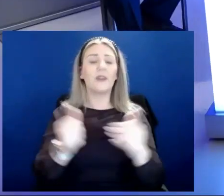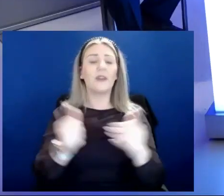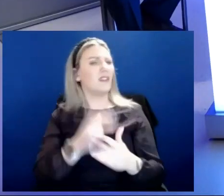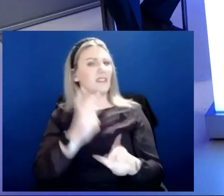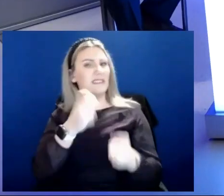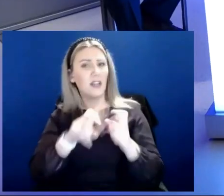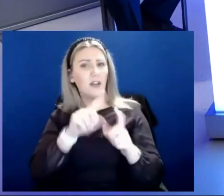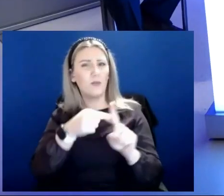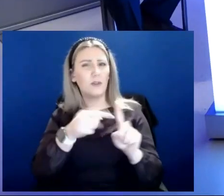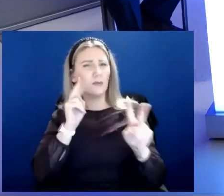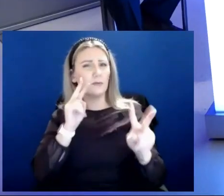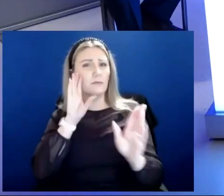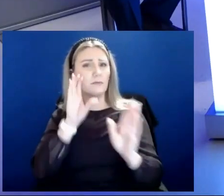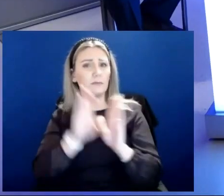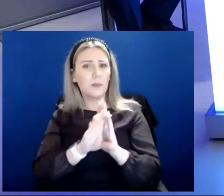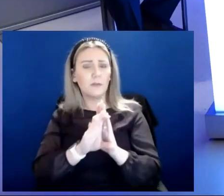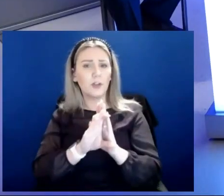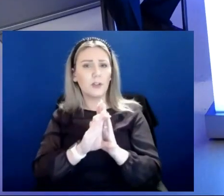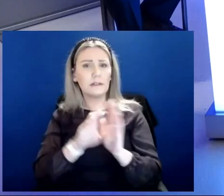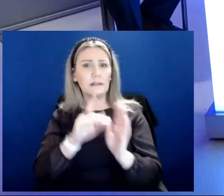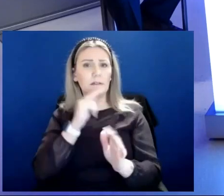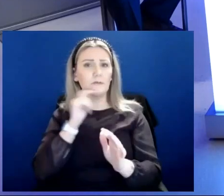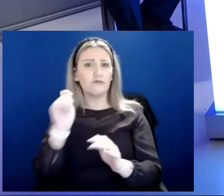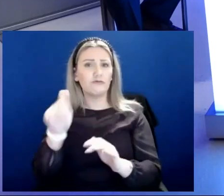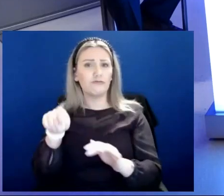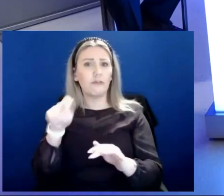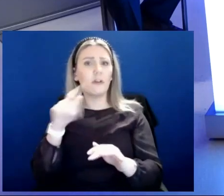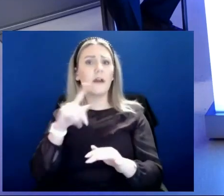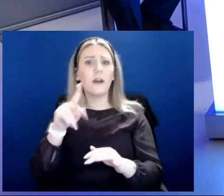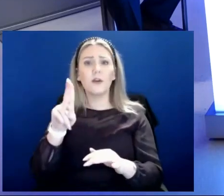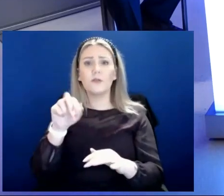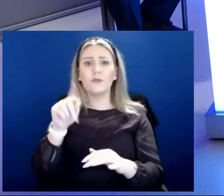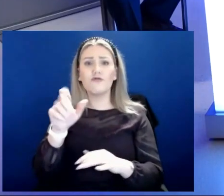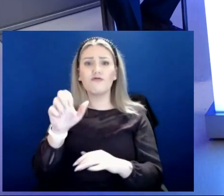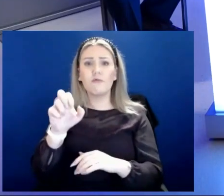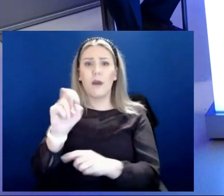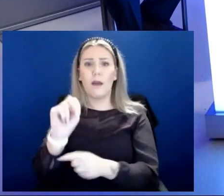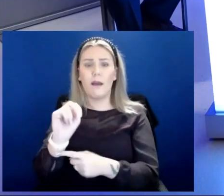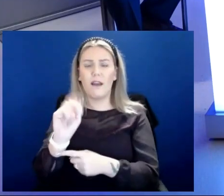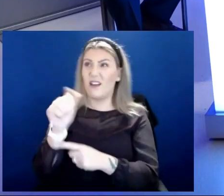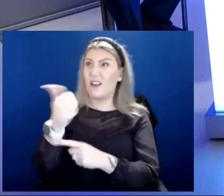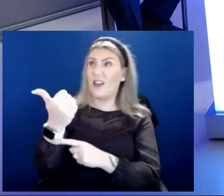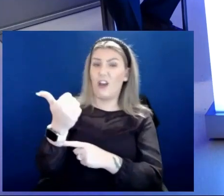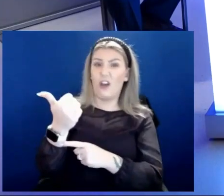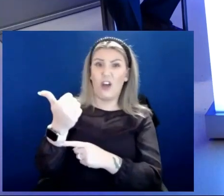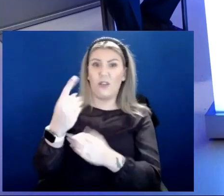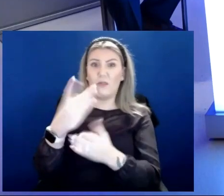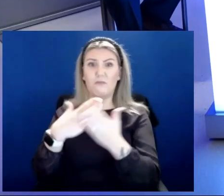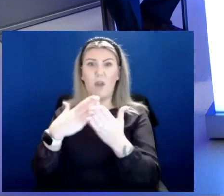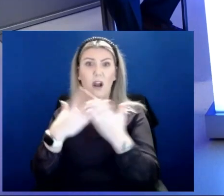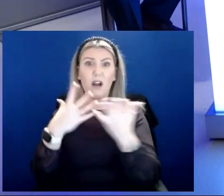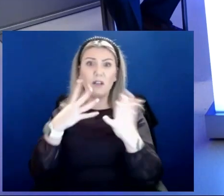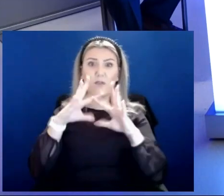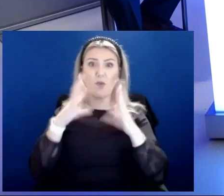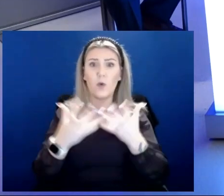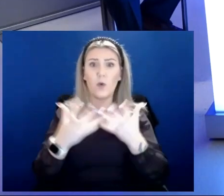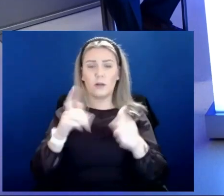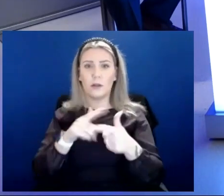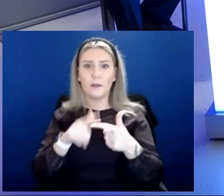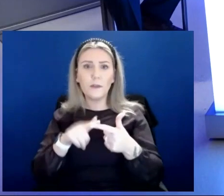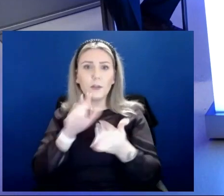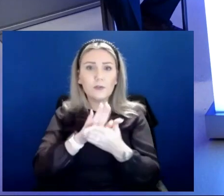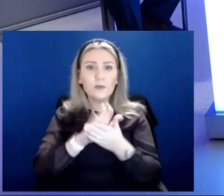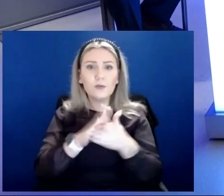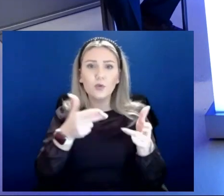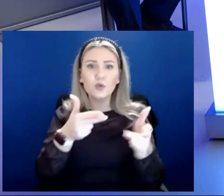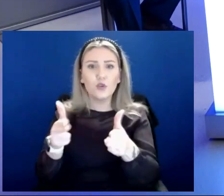in Ukraine, on the other side of the world, it feels so far away. Then we bring in topics like school shootings. How do you have those conversations? And